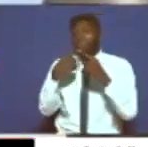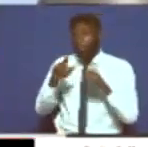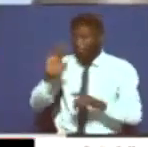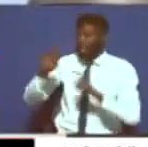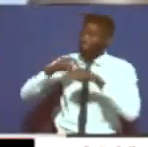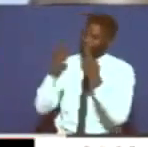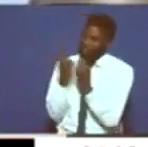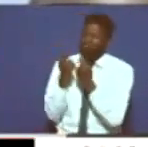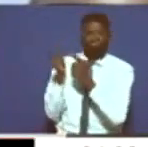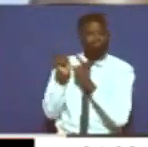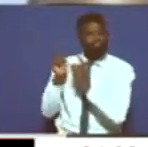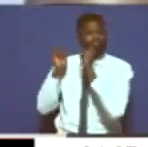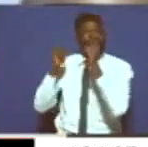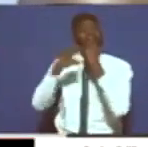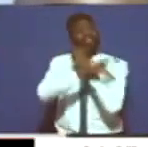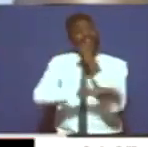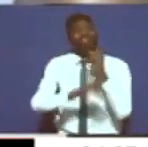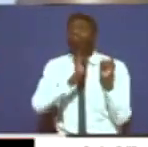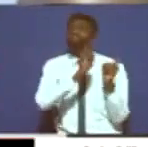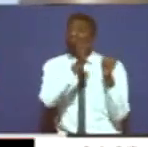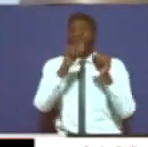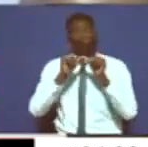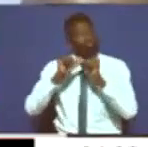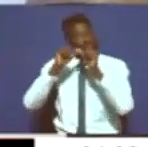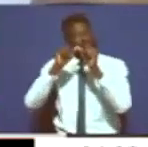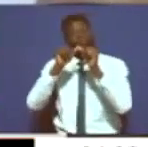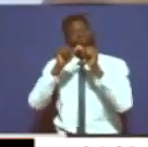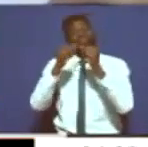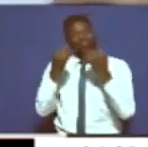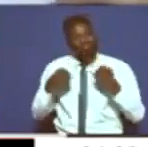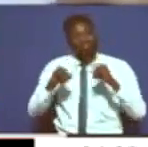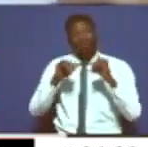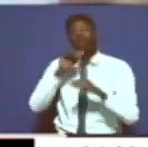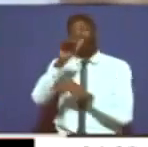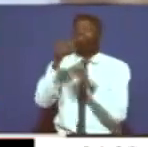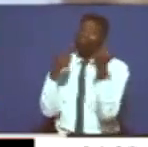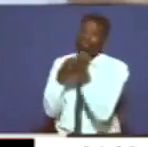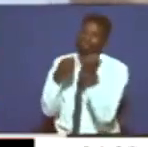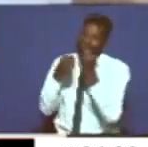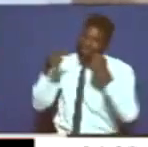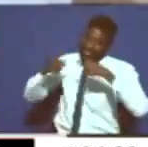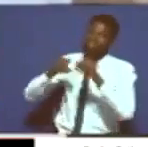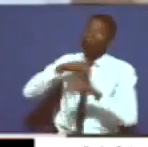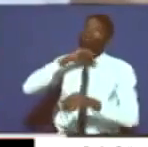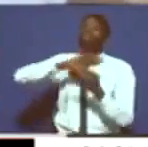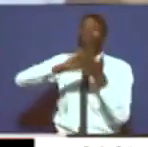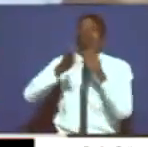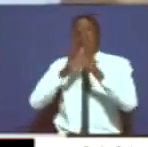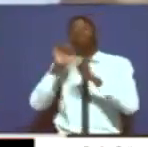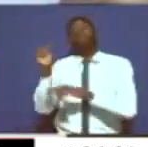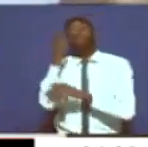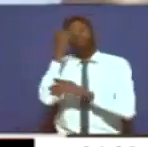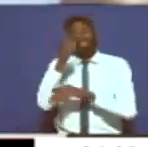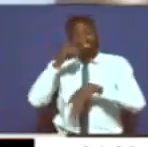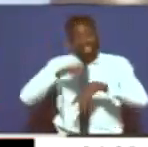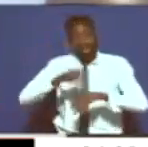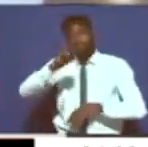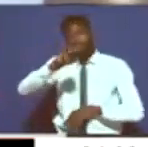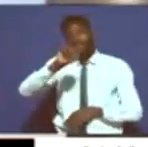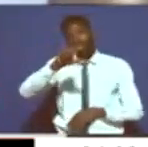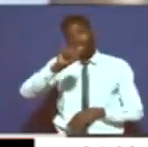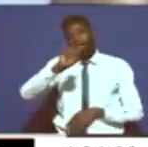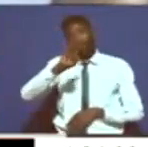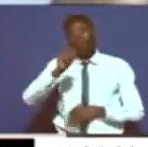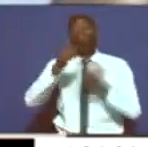the country trying to drum up support for his presidential bid. We know that from here, Malaba, he'll be heading to Busia Stadium, and then of